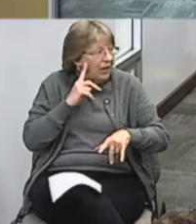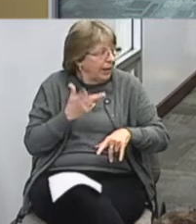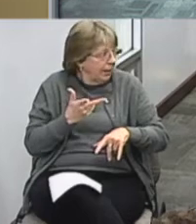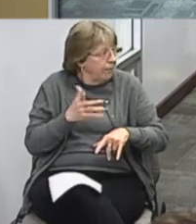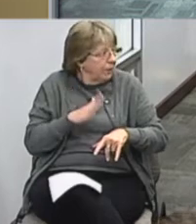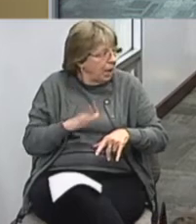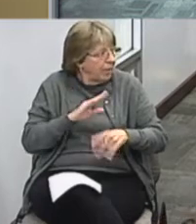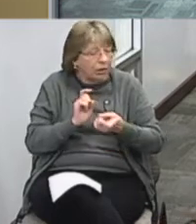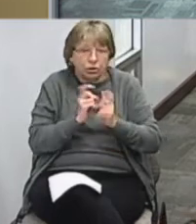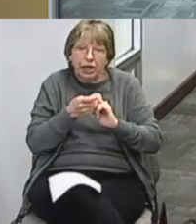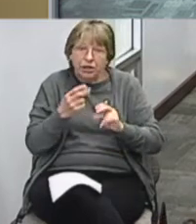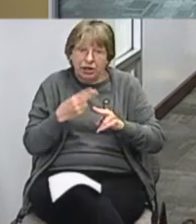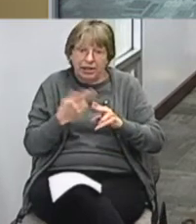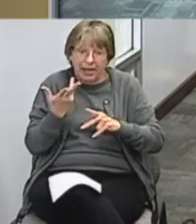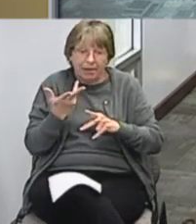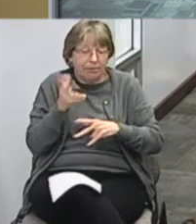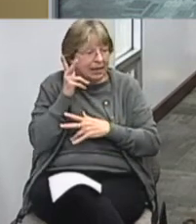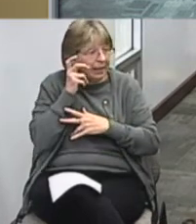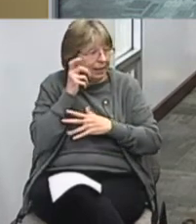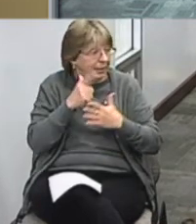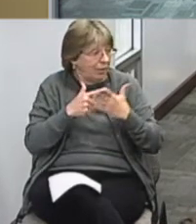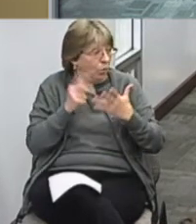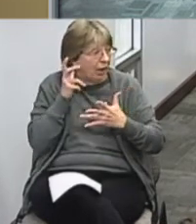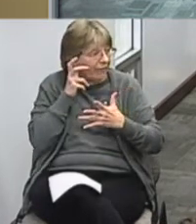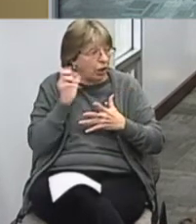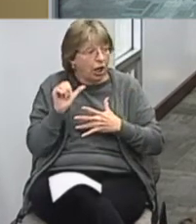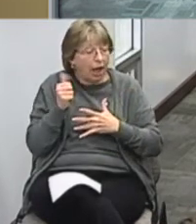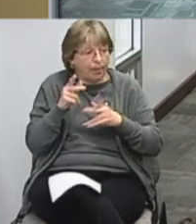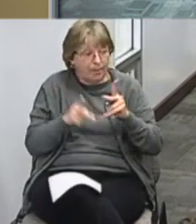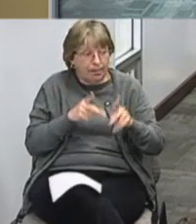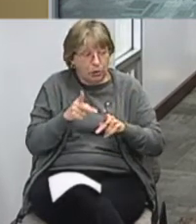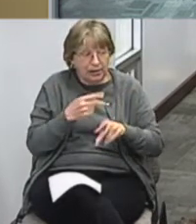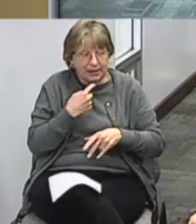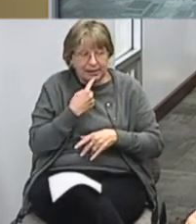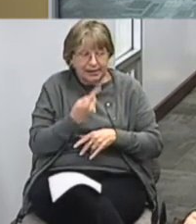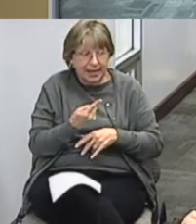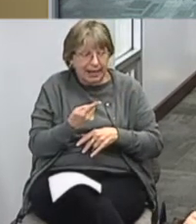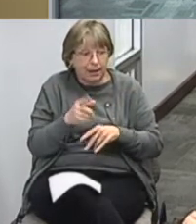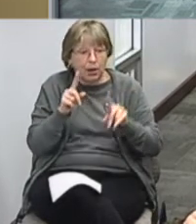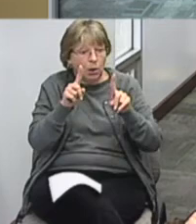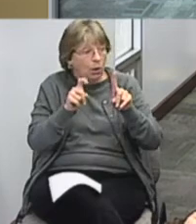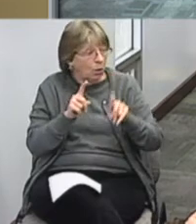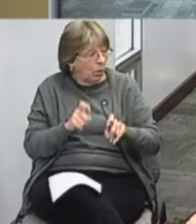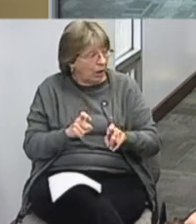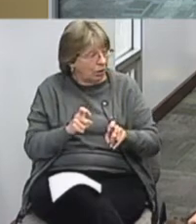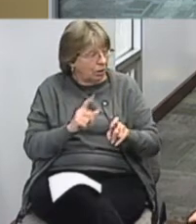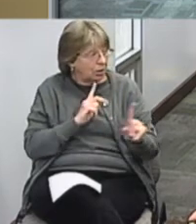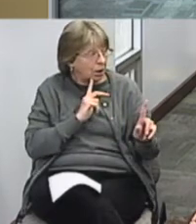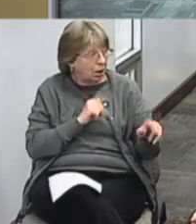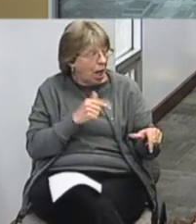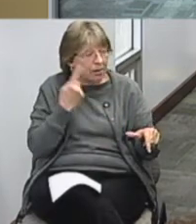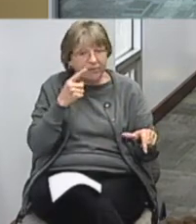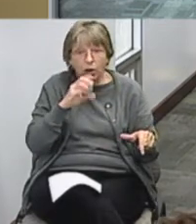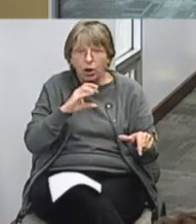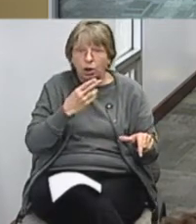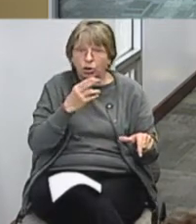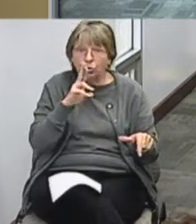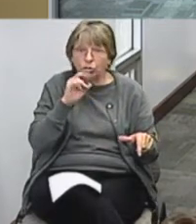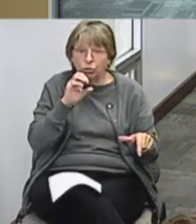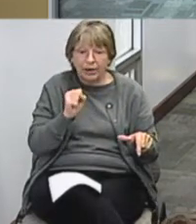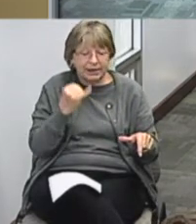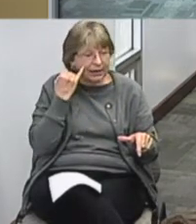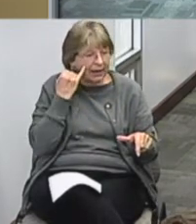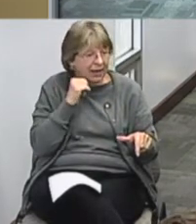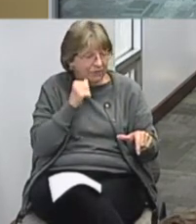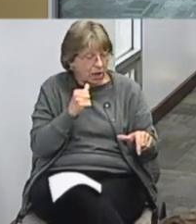for naming it, or whatever, in listening to what I heard others say. Does anybody have any questions or commentary for Chris while we have him up here? If not, I